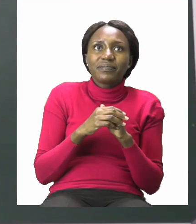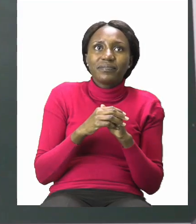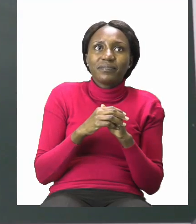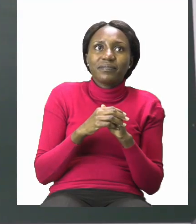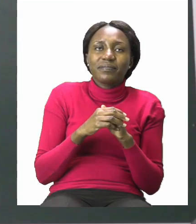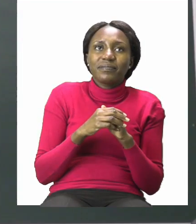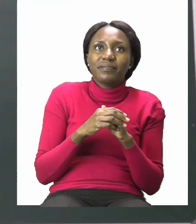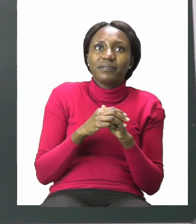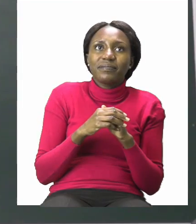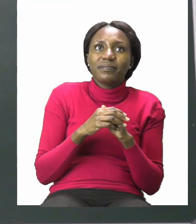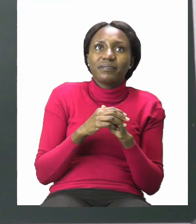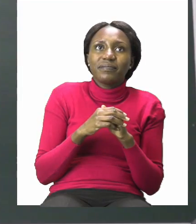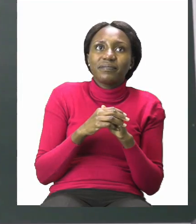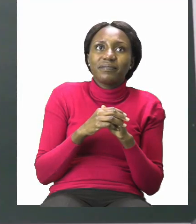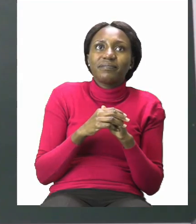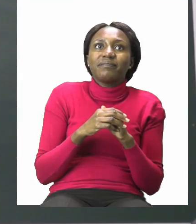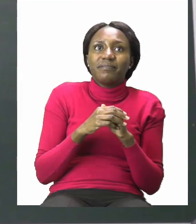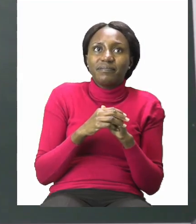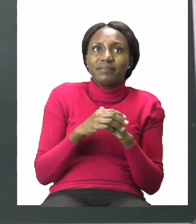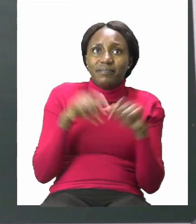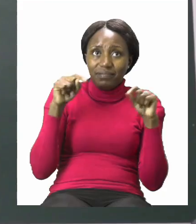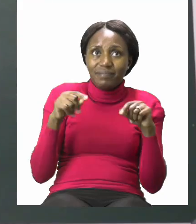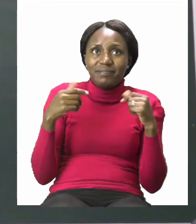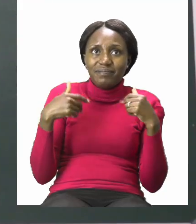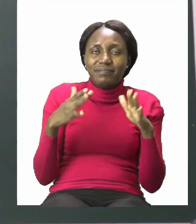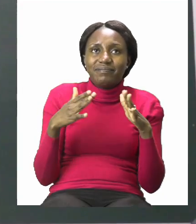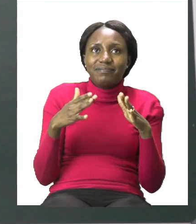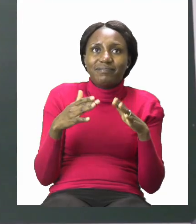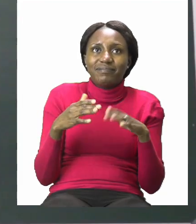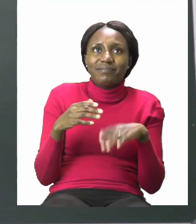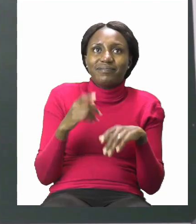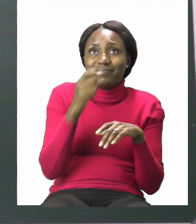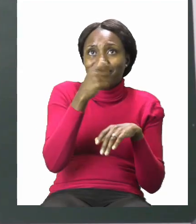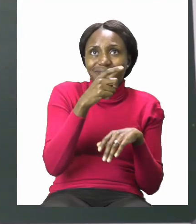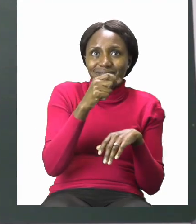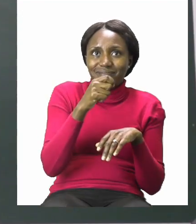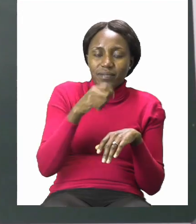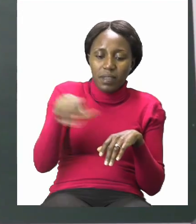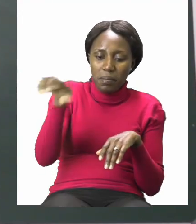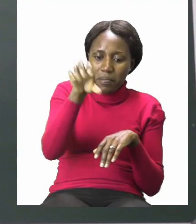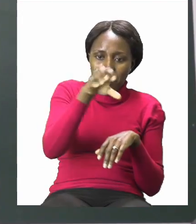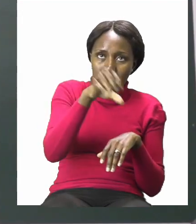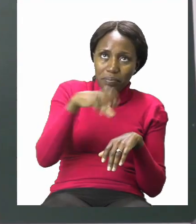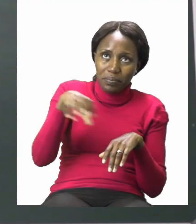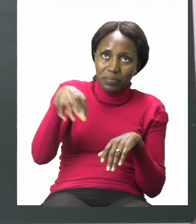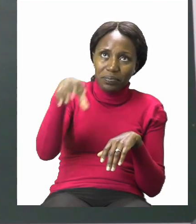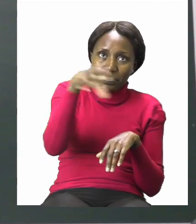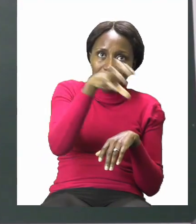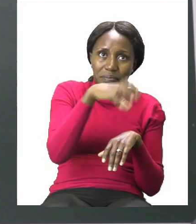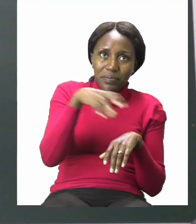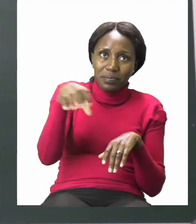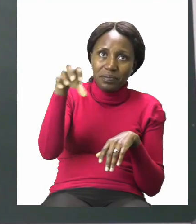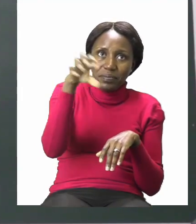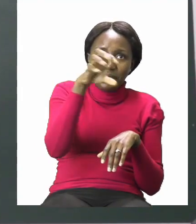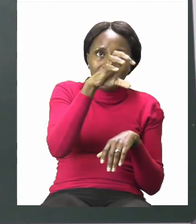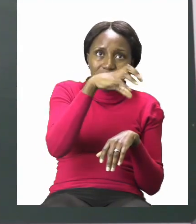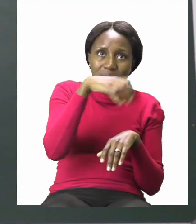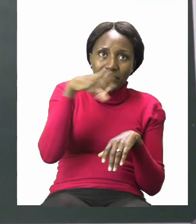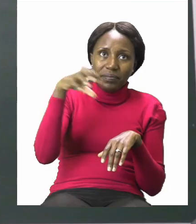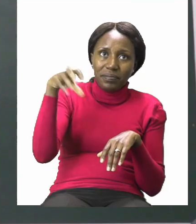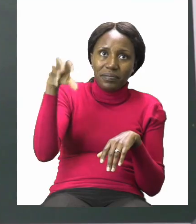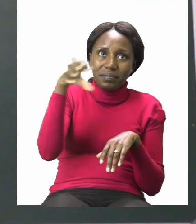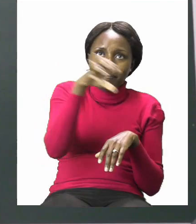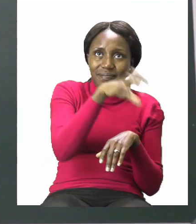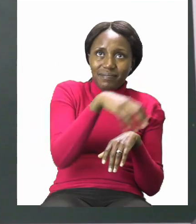glue dries, I'm going to pour a little bit of rice on top of my paper. There we